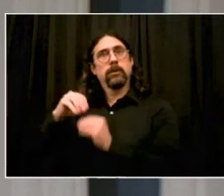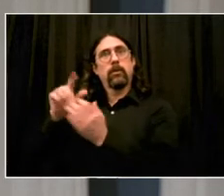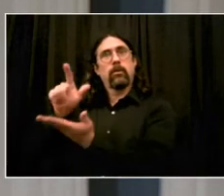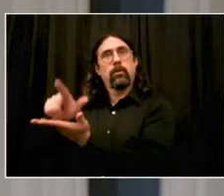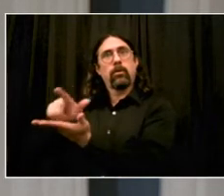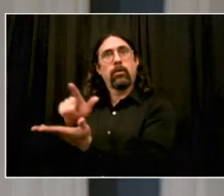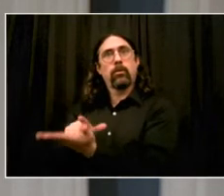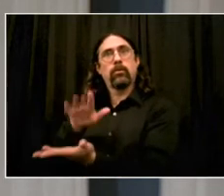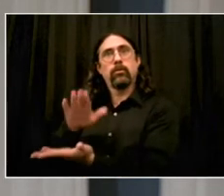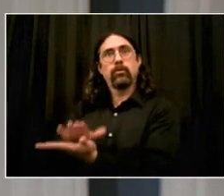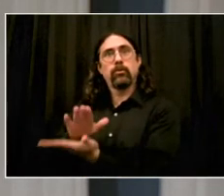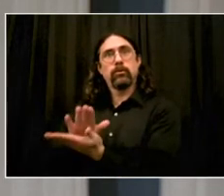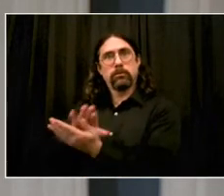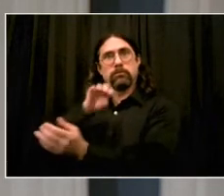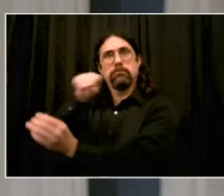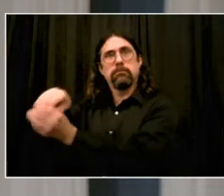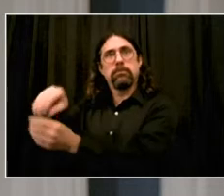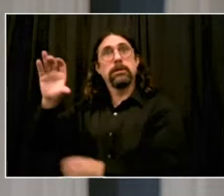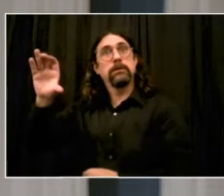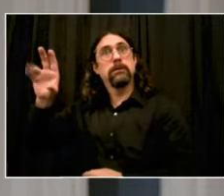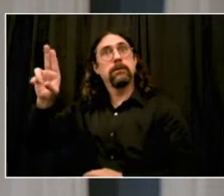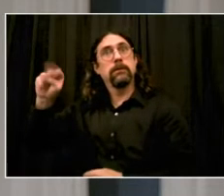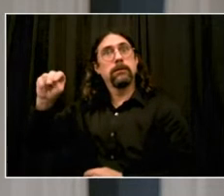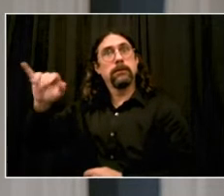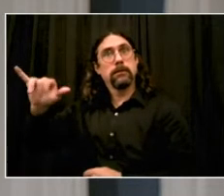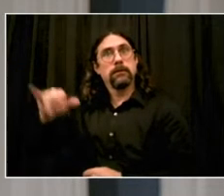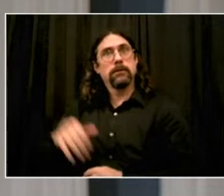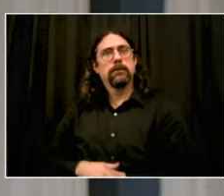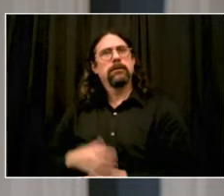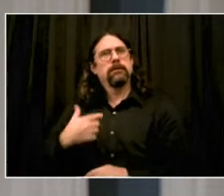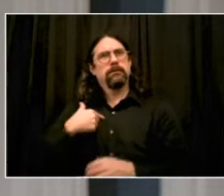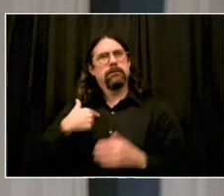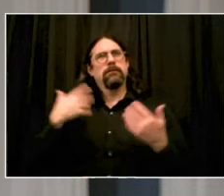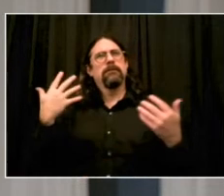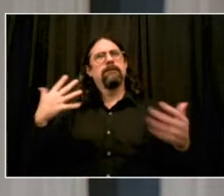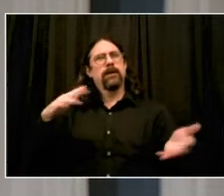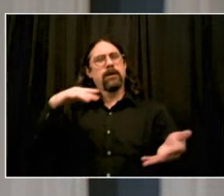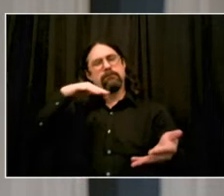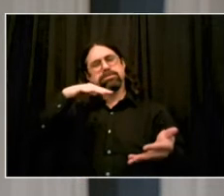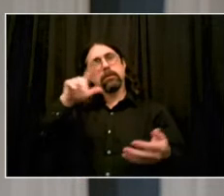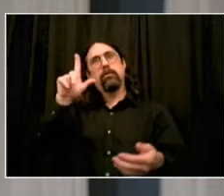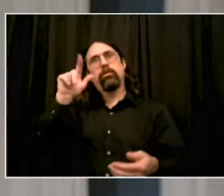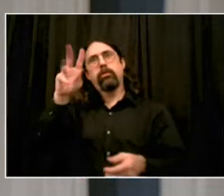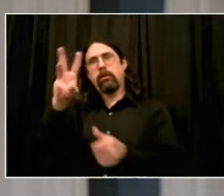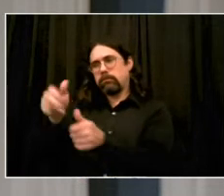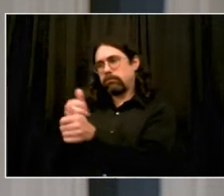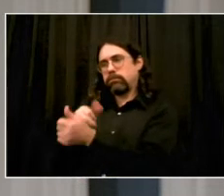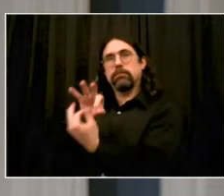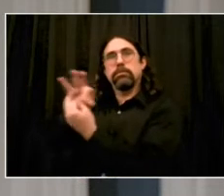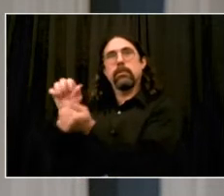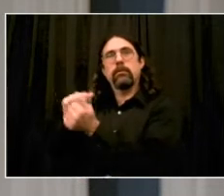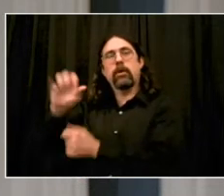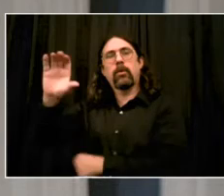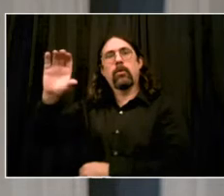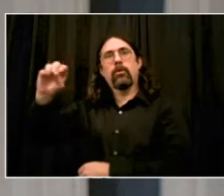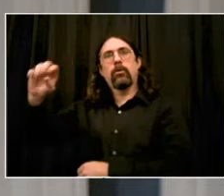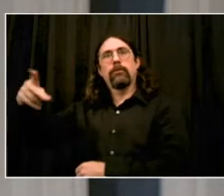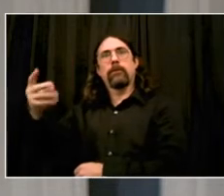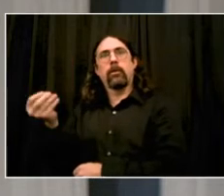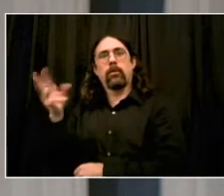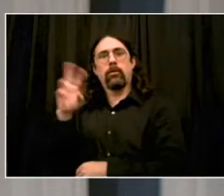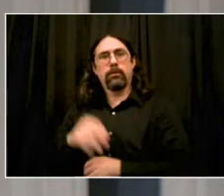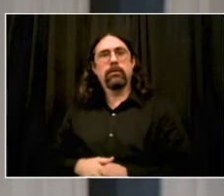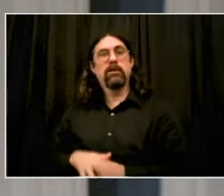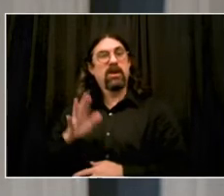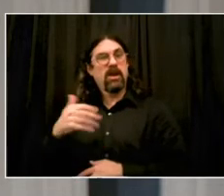sense. When you are at the table, when you have a stake in something, you are going to work harder for it. And it's going to